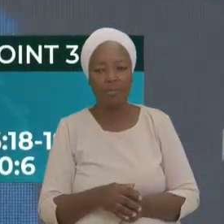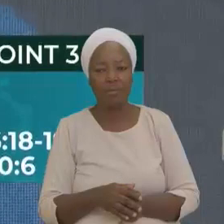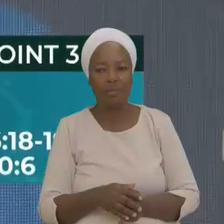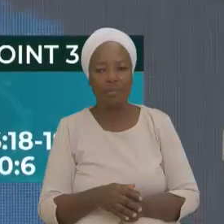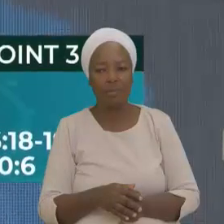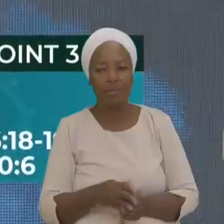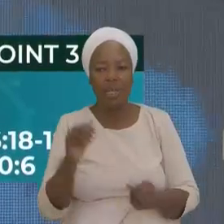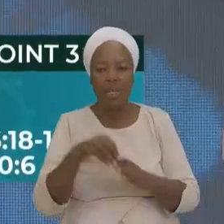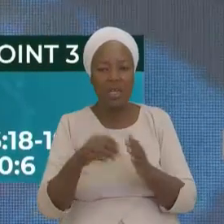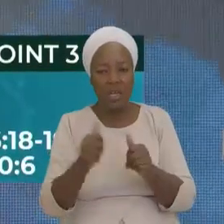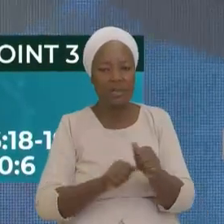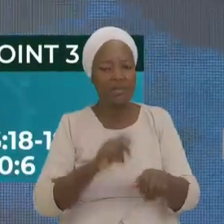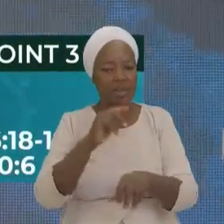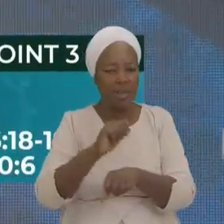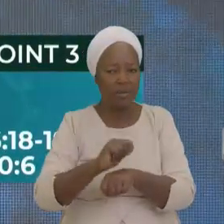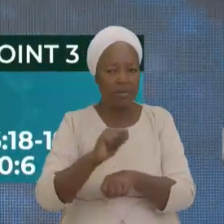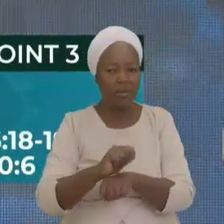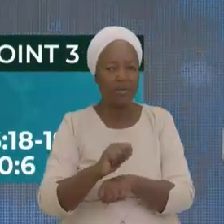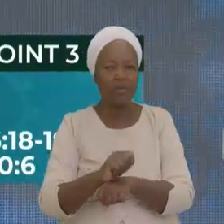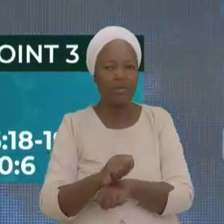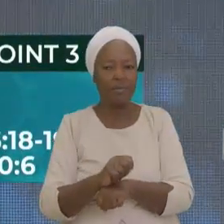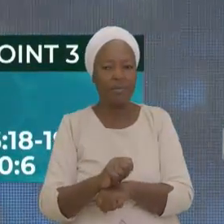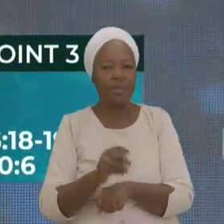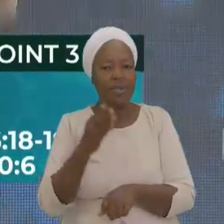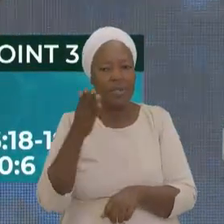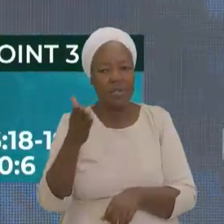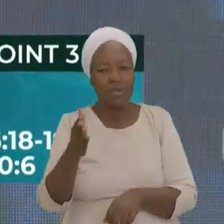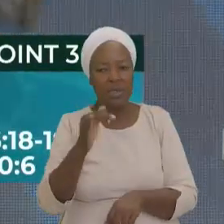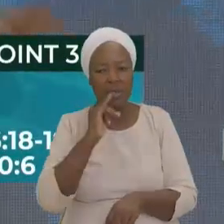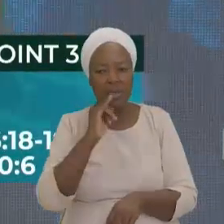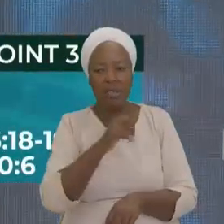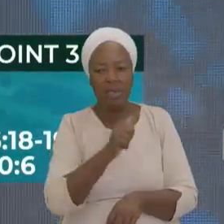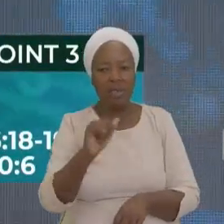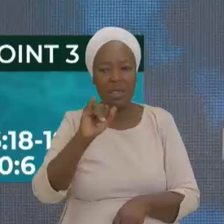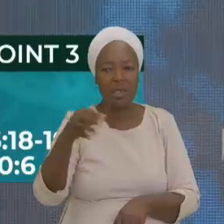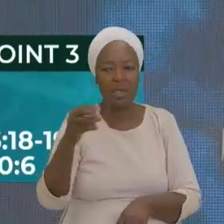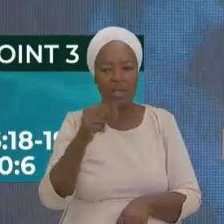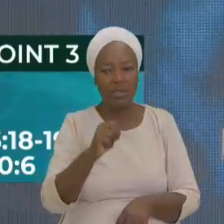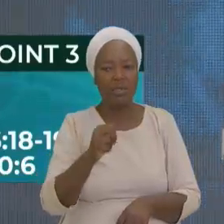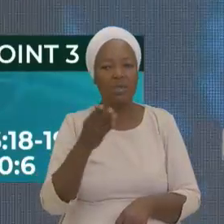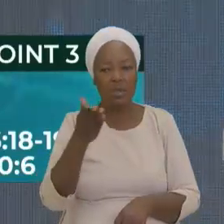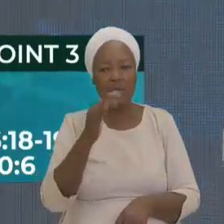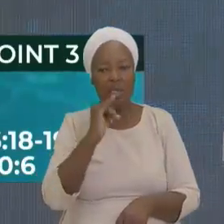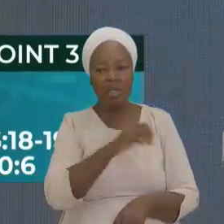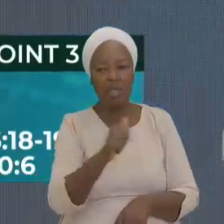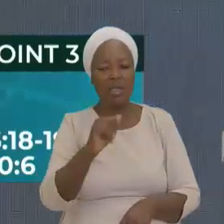In every temple, there's a John, there's a Judas.